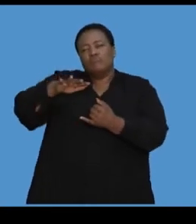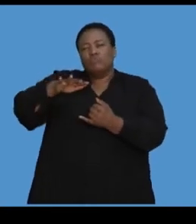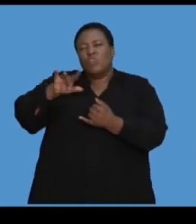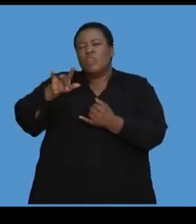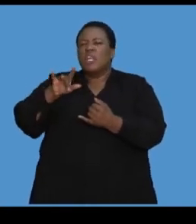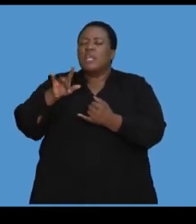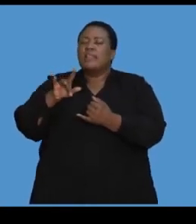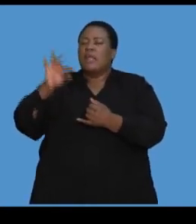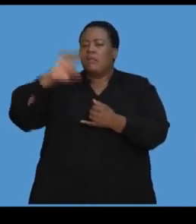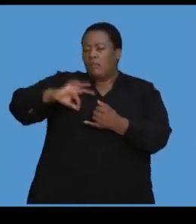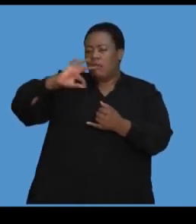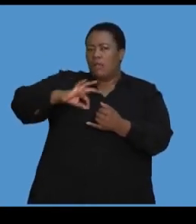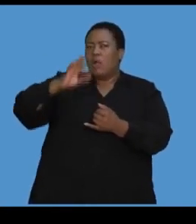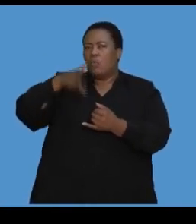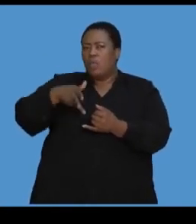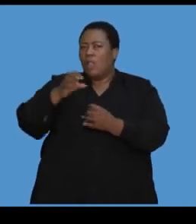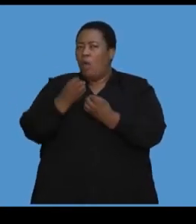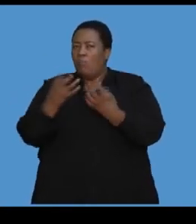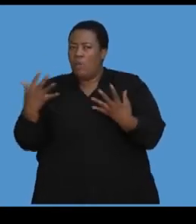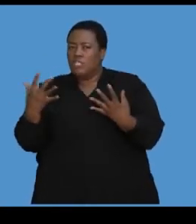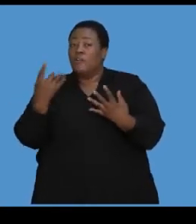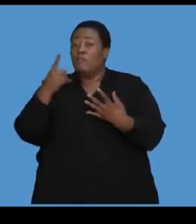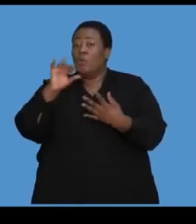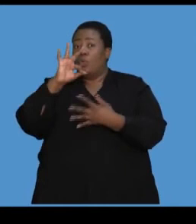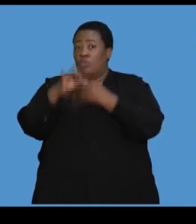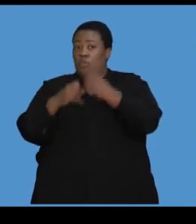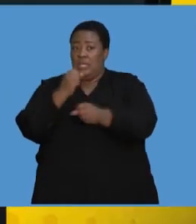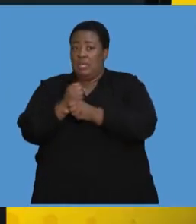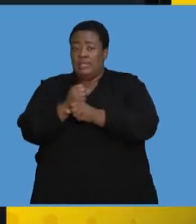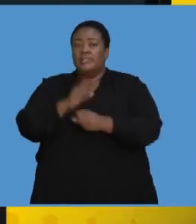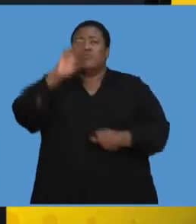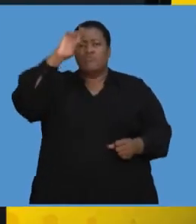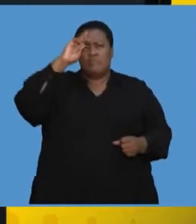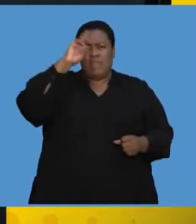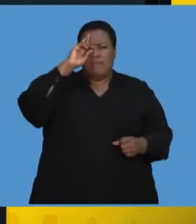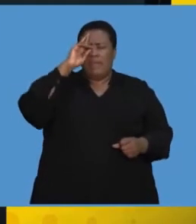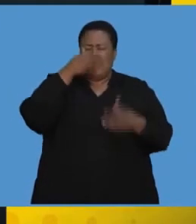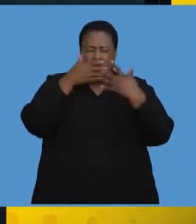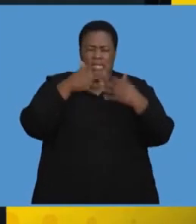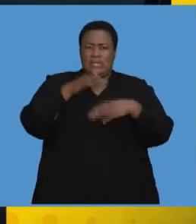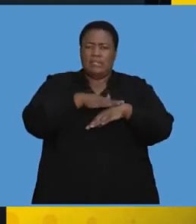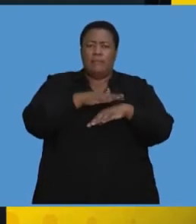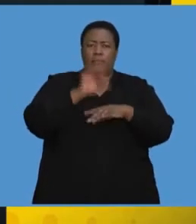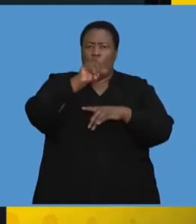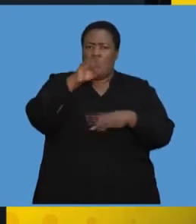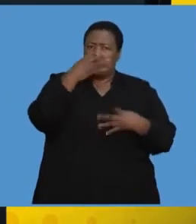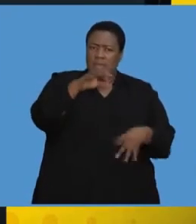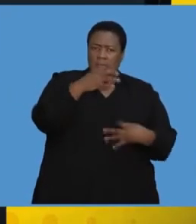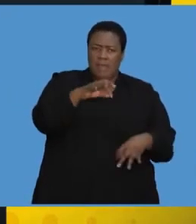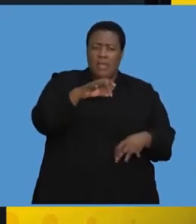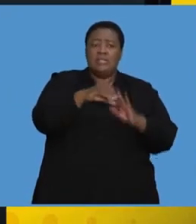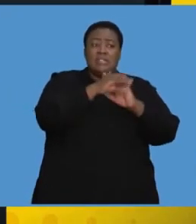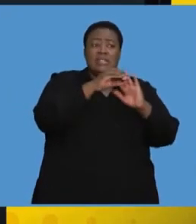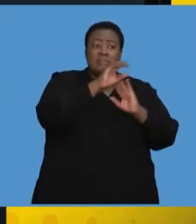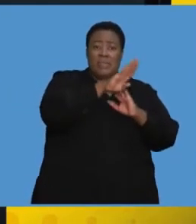income and expenditure for a 3-year period. Remember, boys and girls, in any part of the question paper, in section